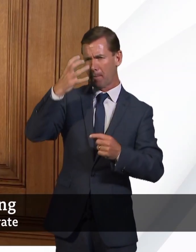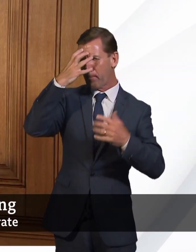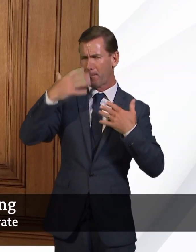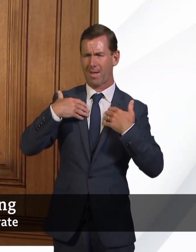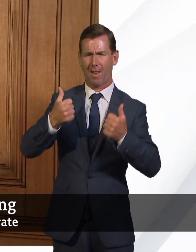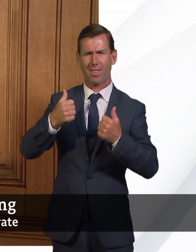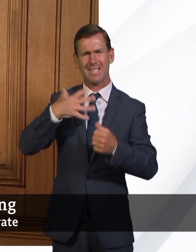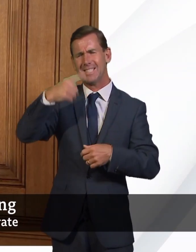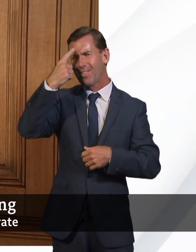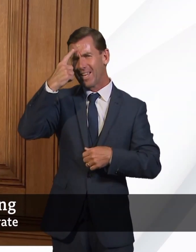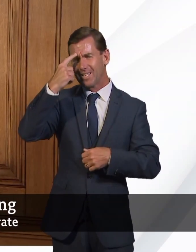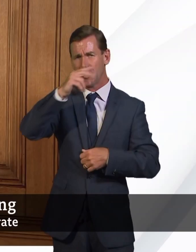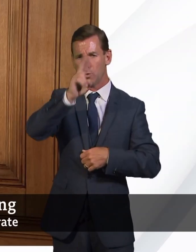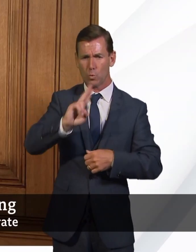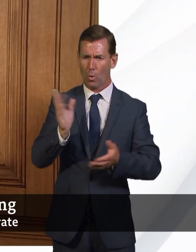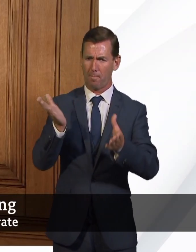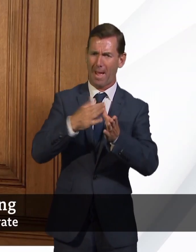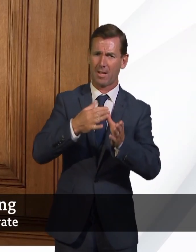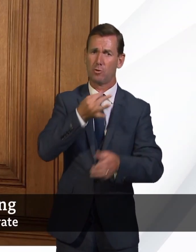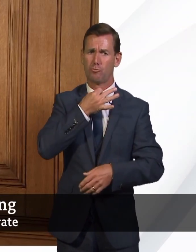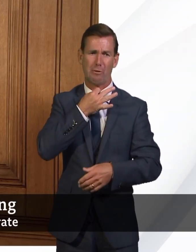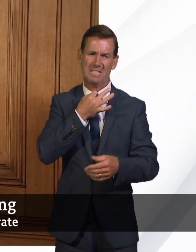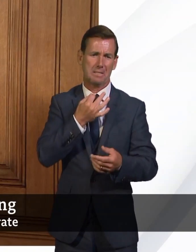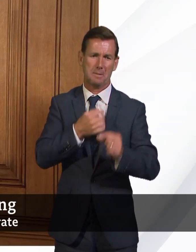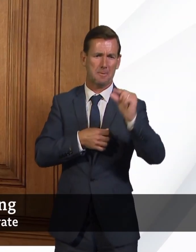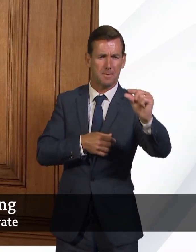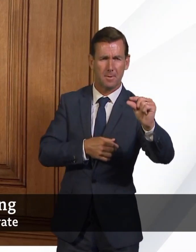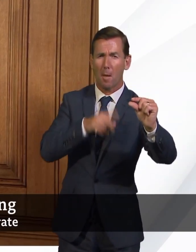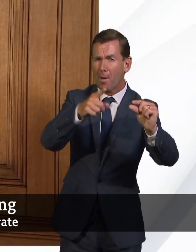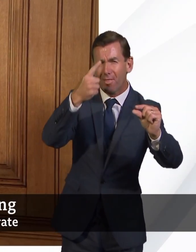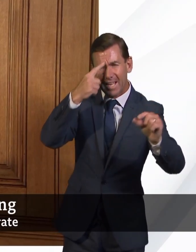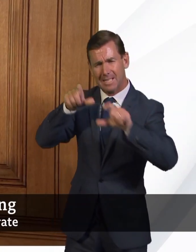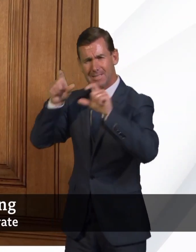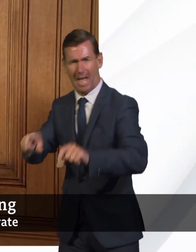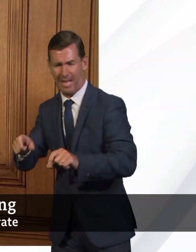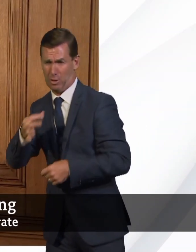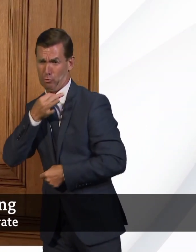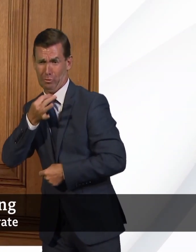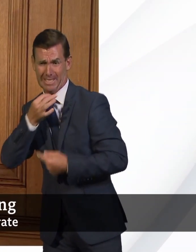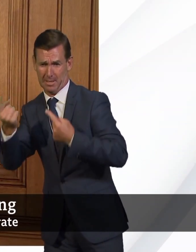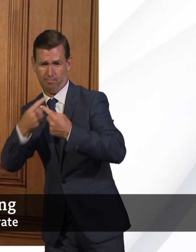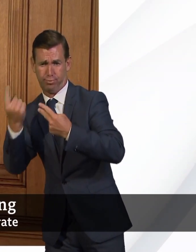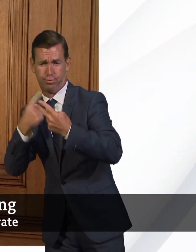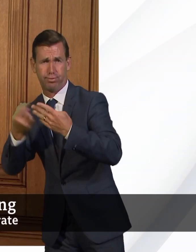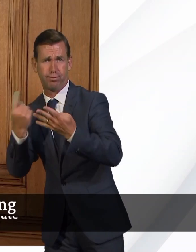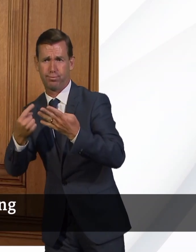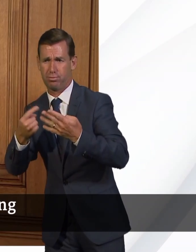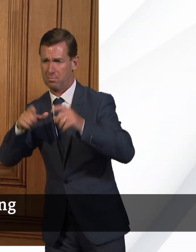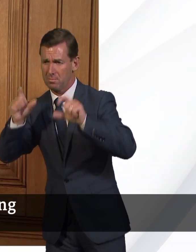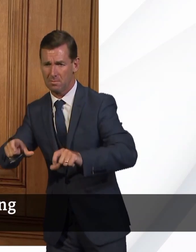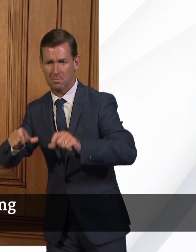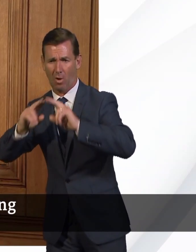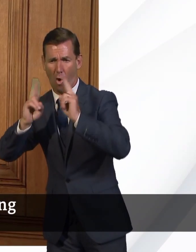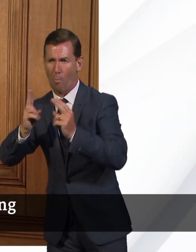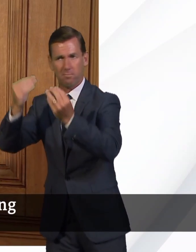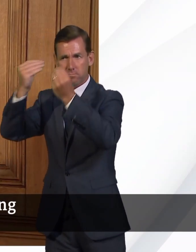been invited back to school are at key points of their education, and their longer term health risks of not getting good basic education, which